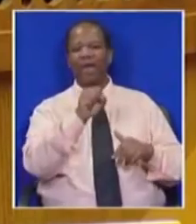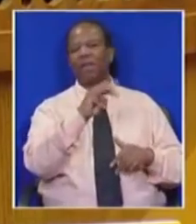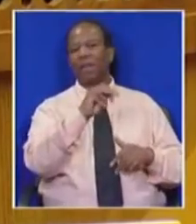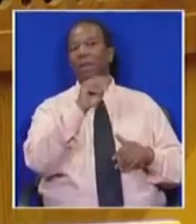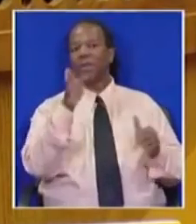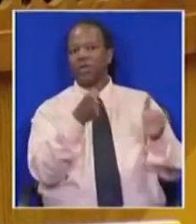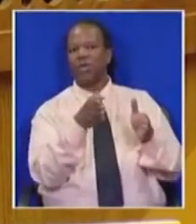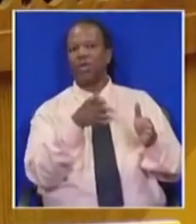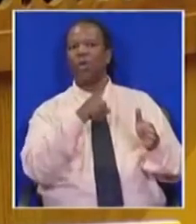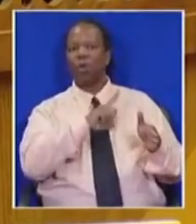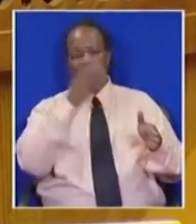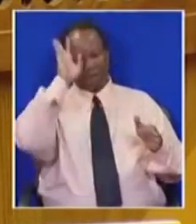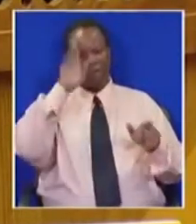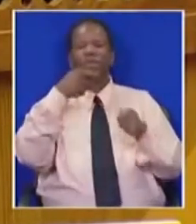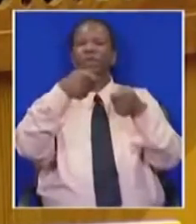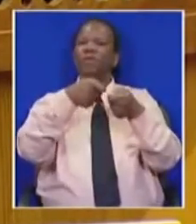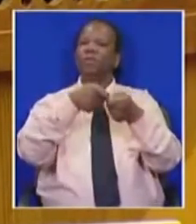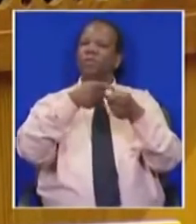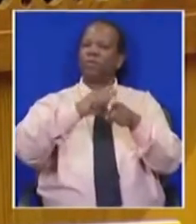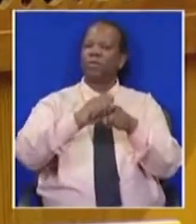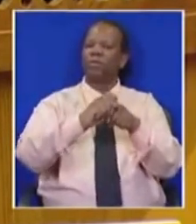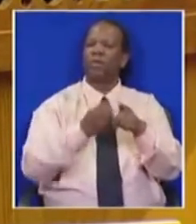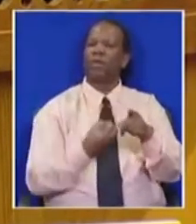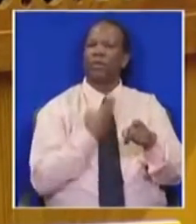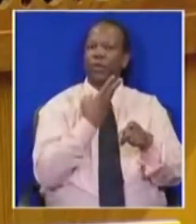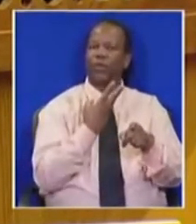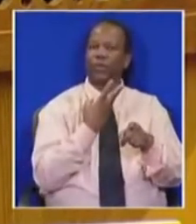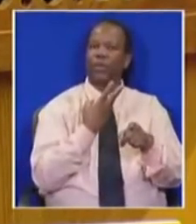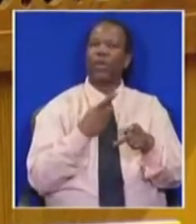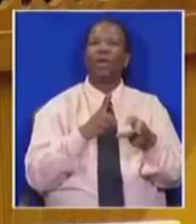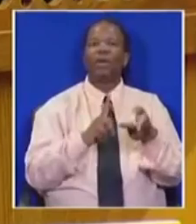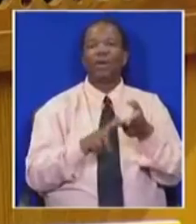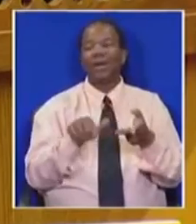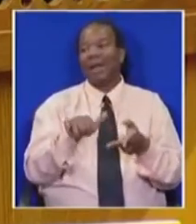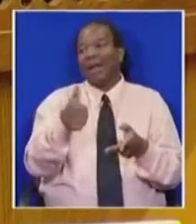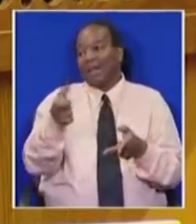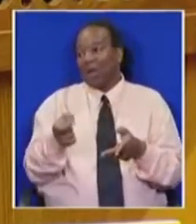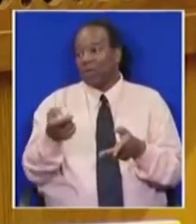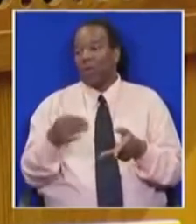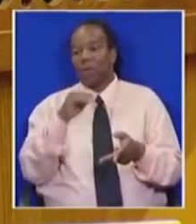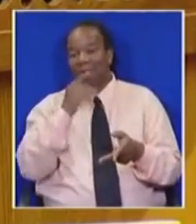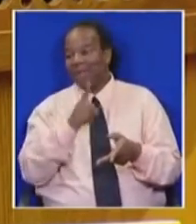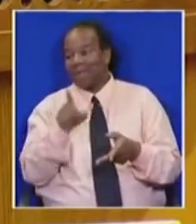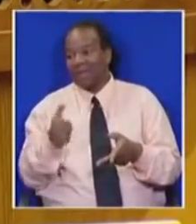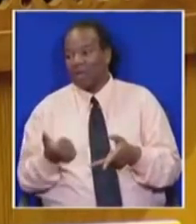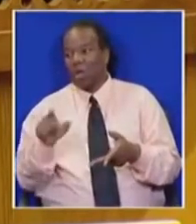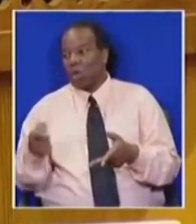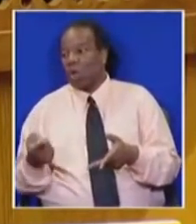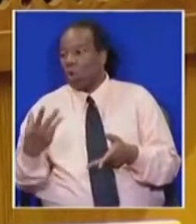wage exemption, and also exempting young entrants into the labor market,